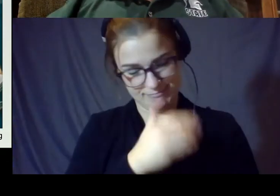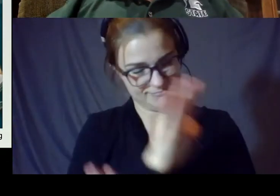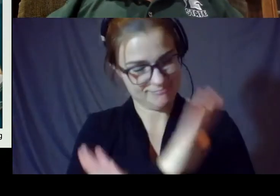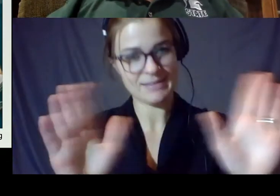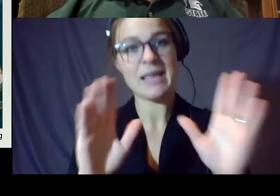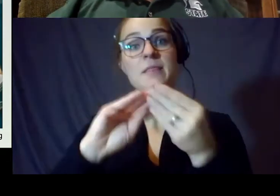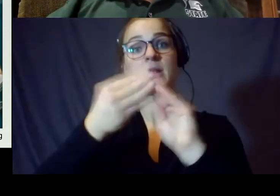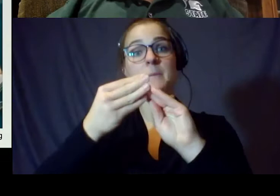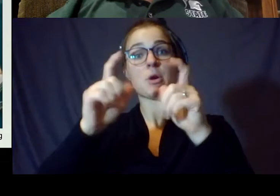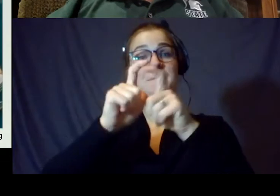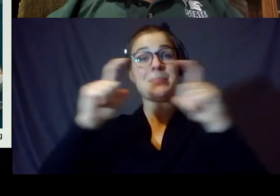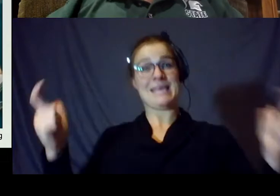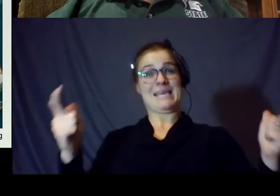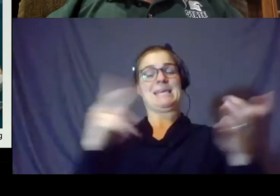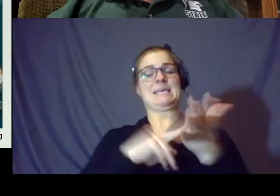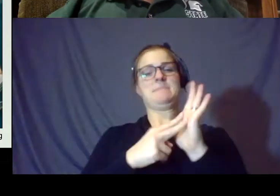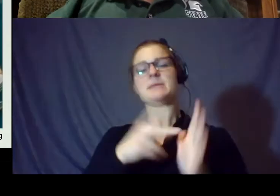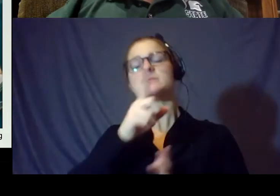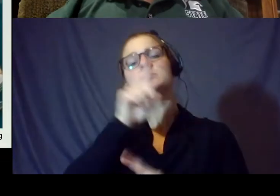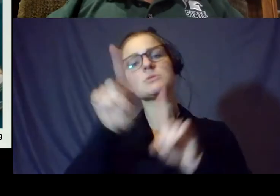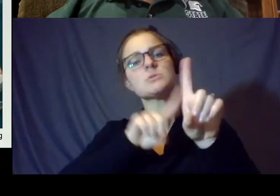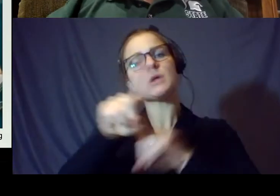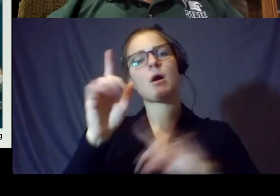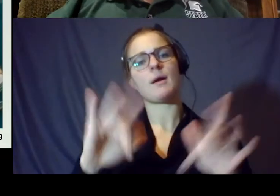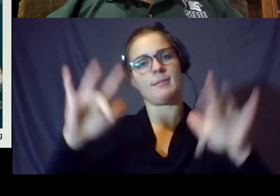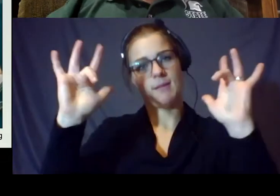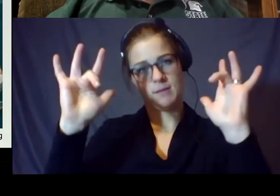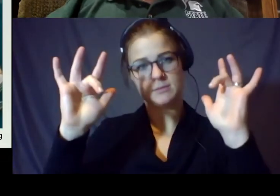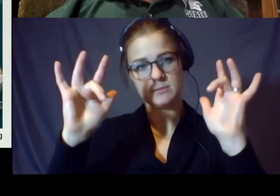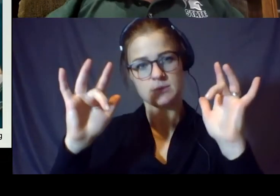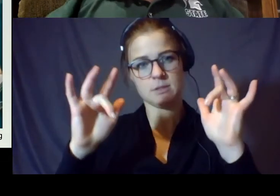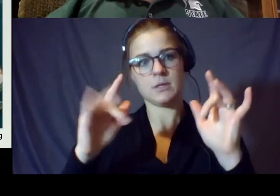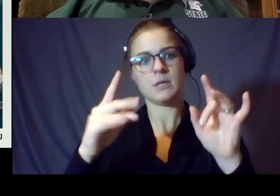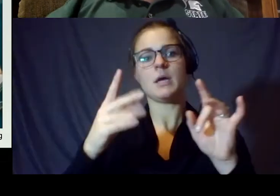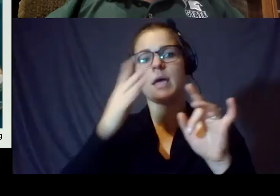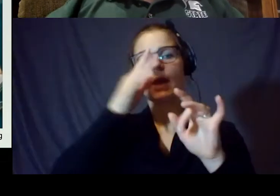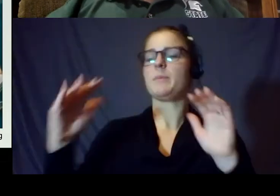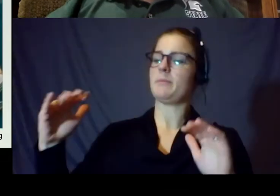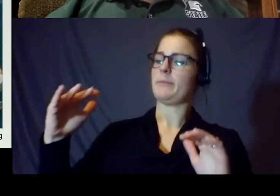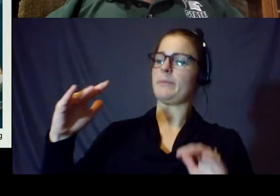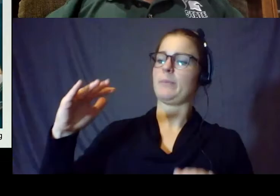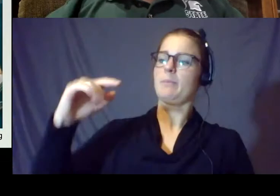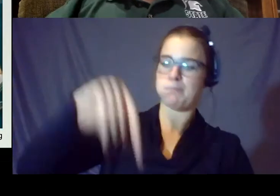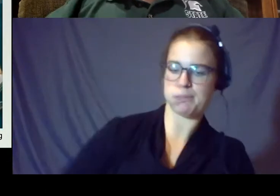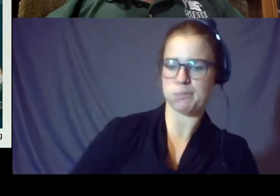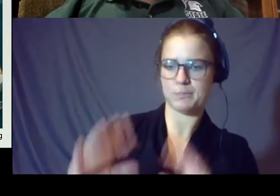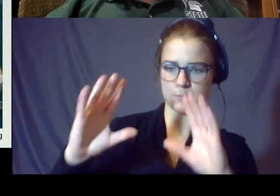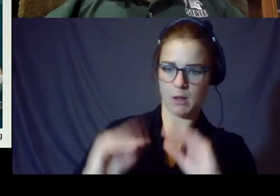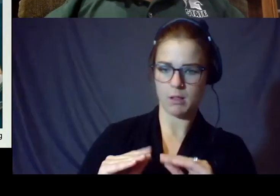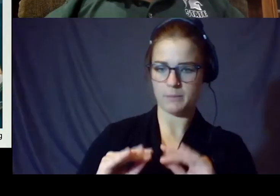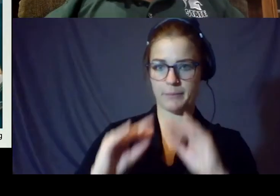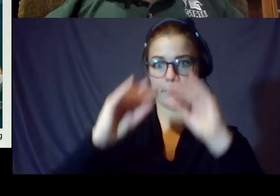the star gets fainter. And you see it's got a pretty steady brightness. All of a sudden, clunk, drops by about a factor of 3. And all of a sudden,